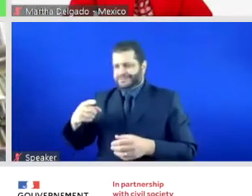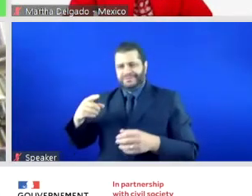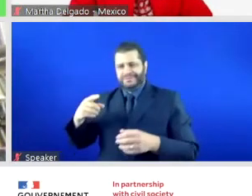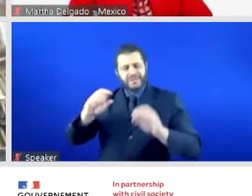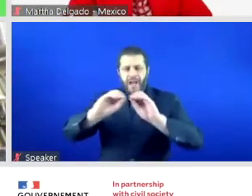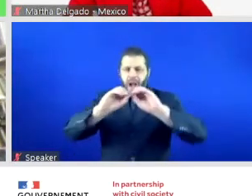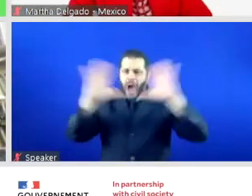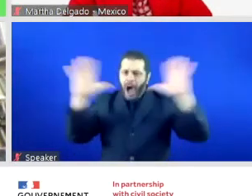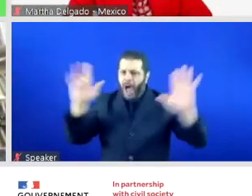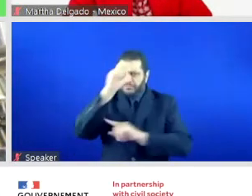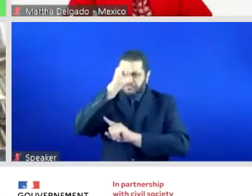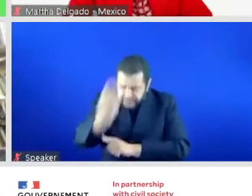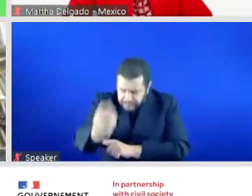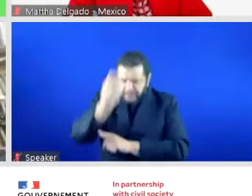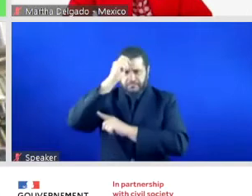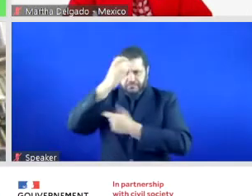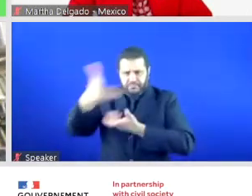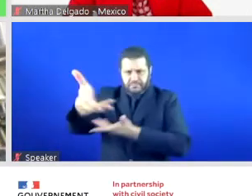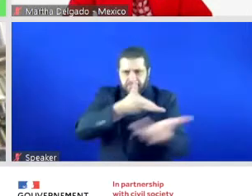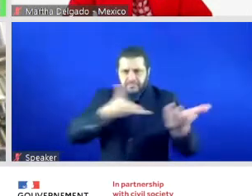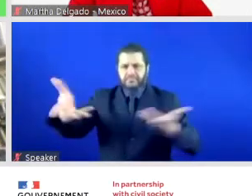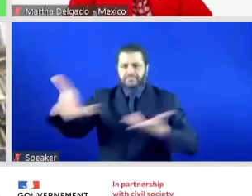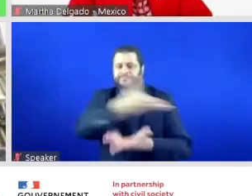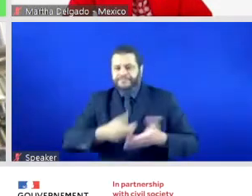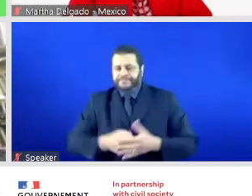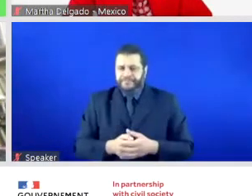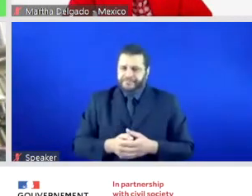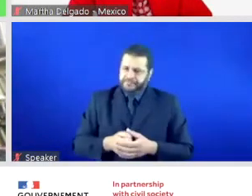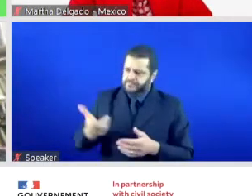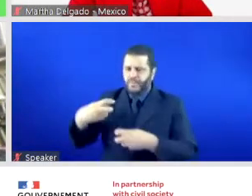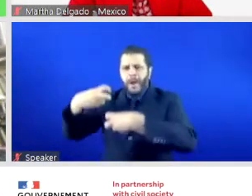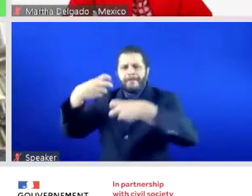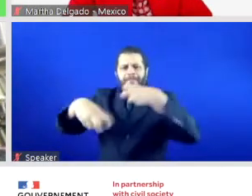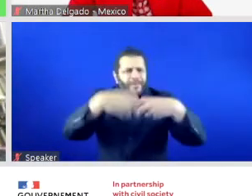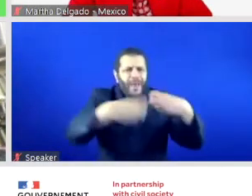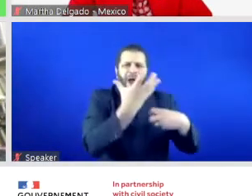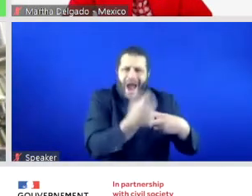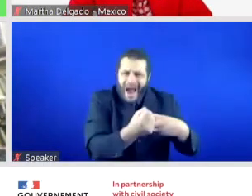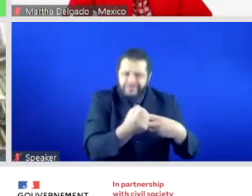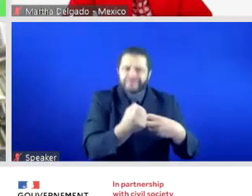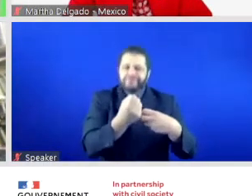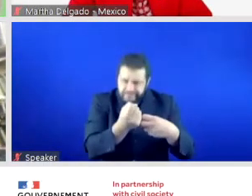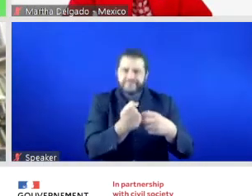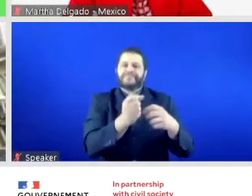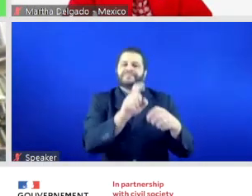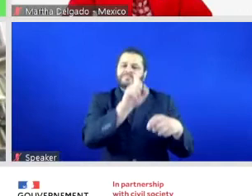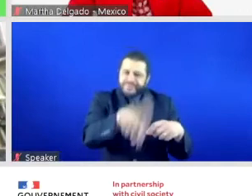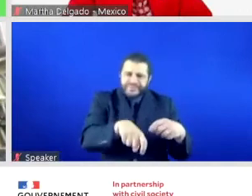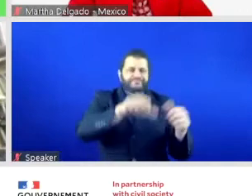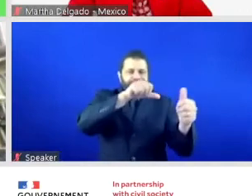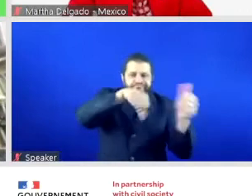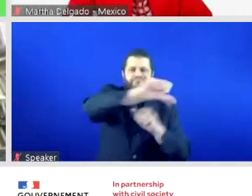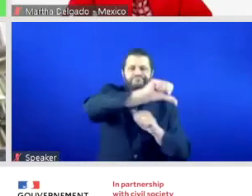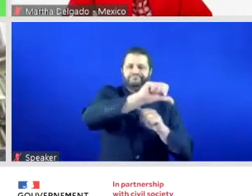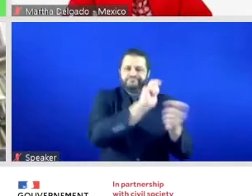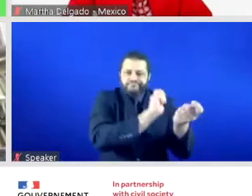a genuine organization who really, really is interested in solidarity. And this idea of solidarity is one that I've been,